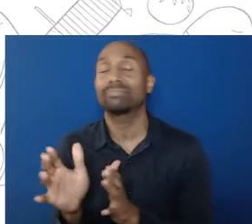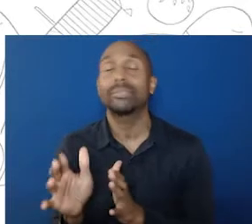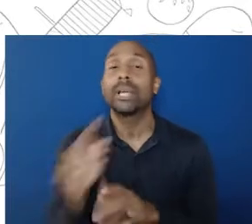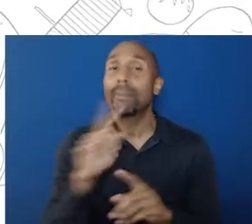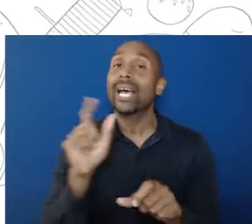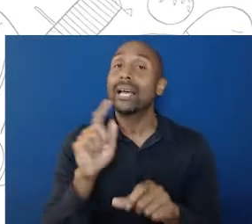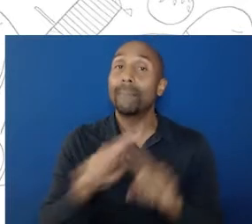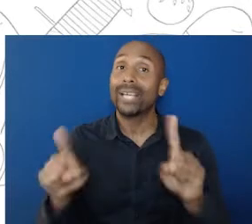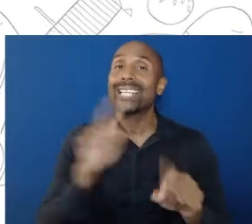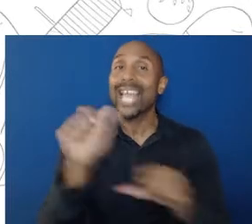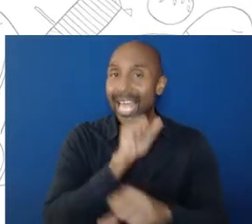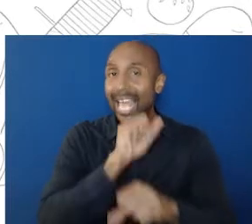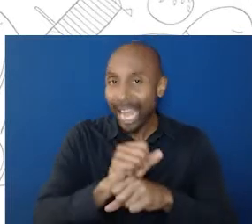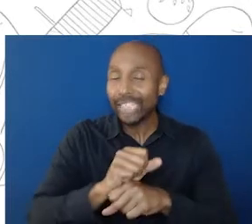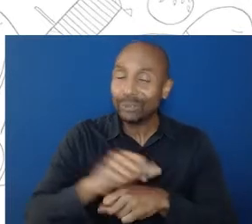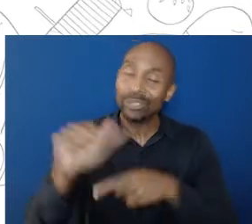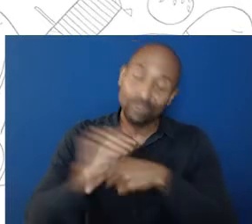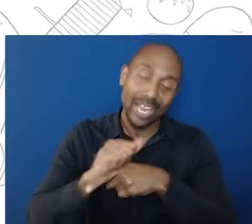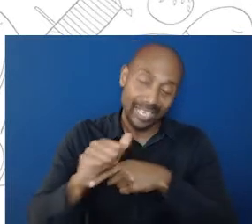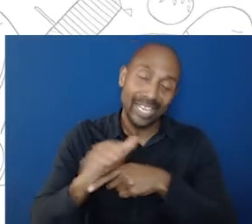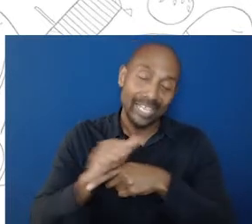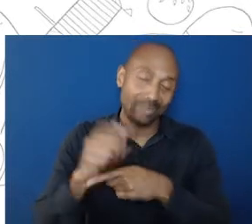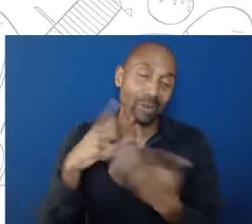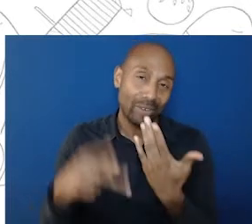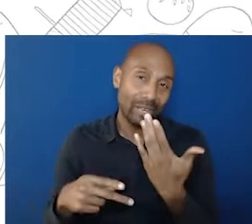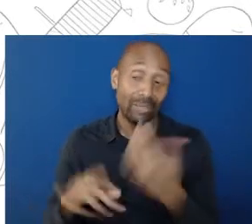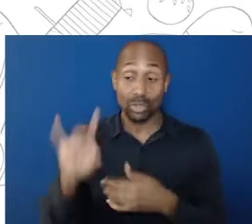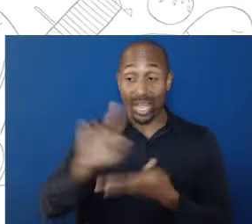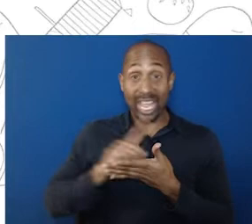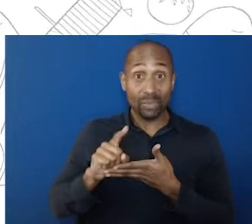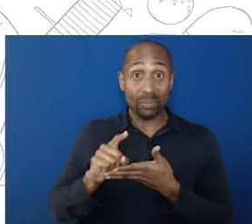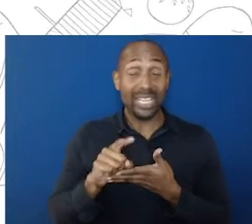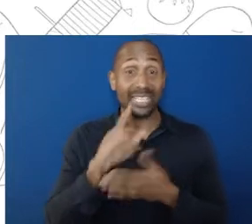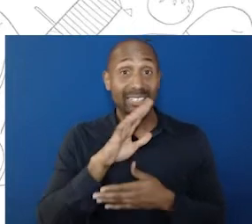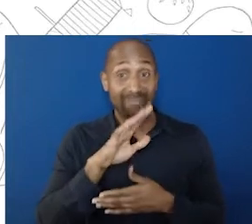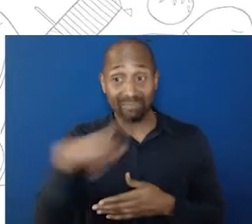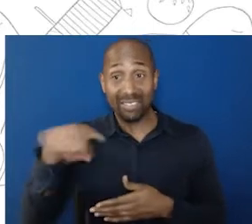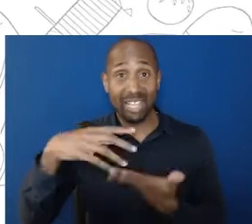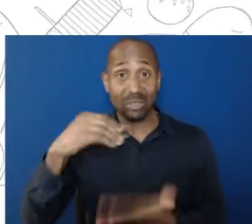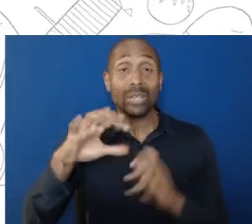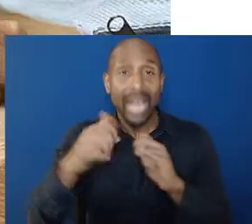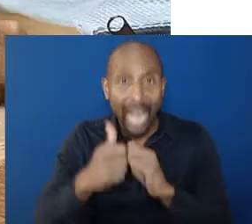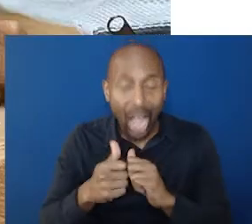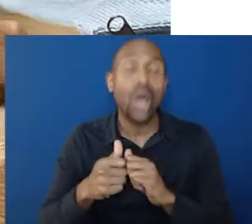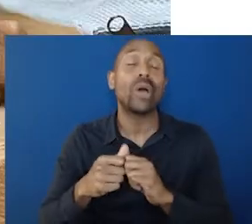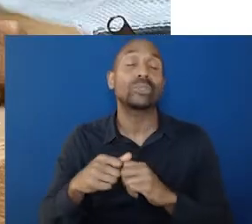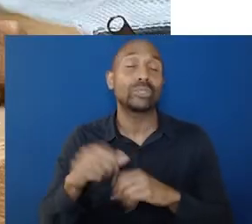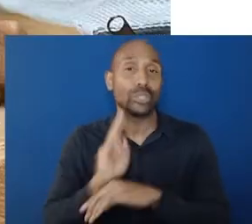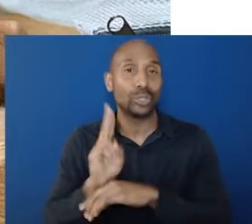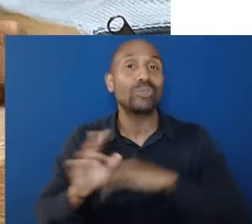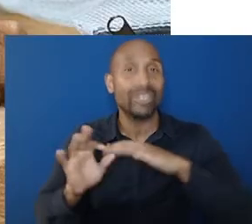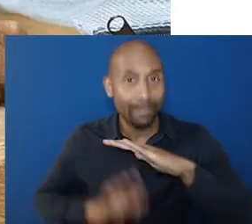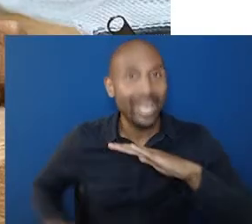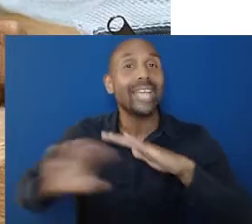program. Mm-hmm. And so for the 8 weeks, they learn how to do the fundamentals of fabrication. They learn how to handle a